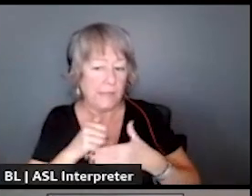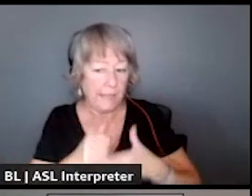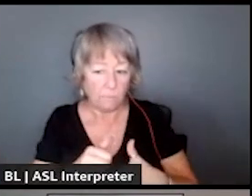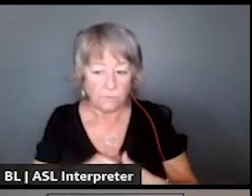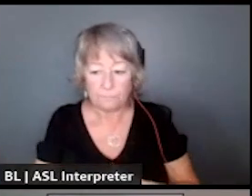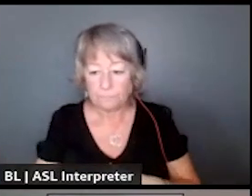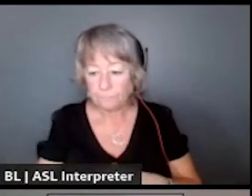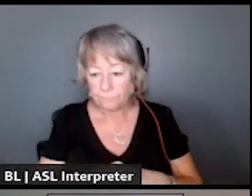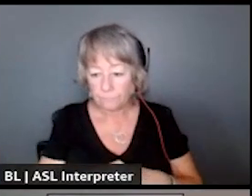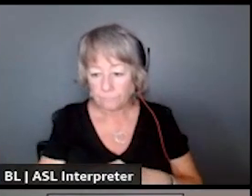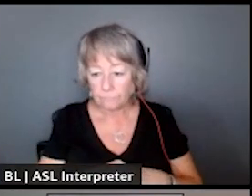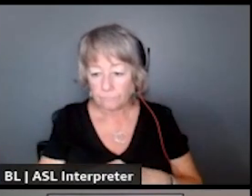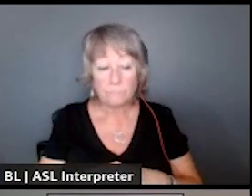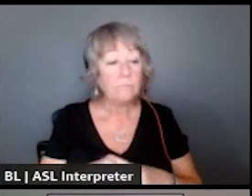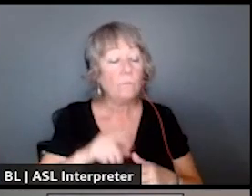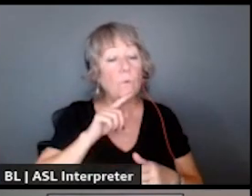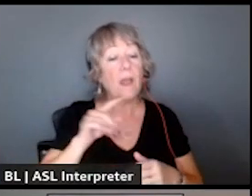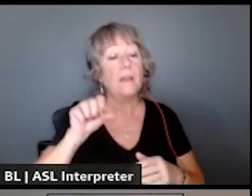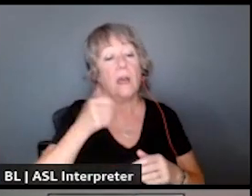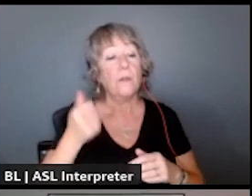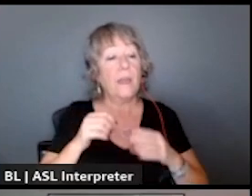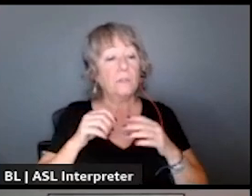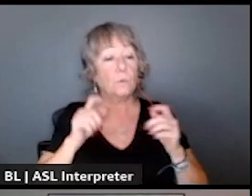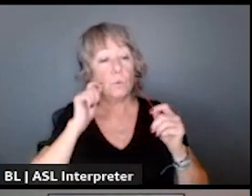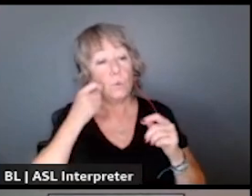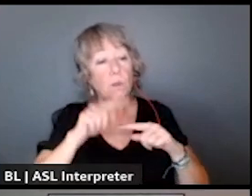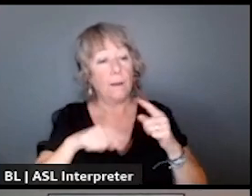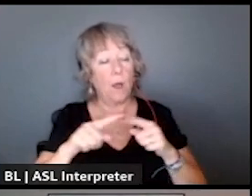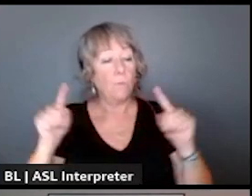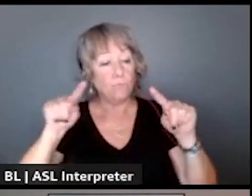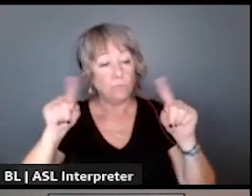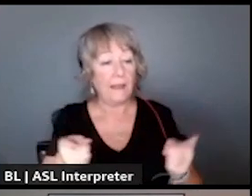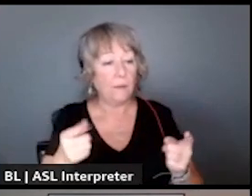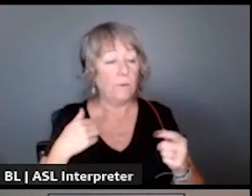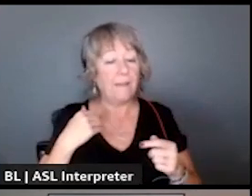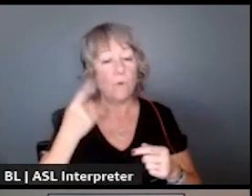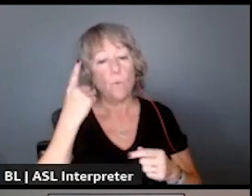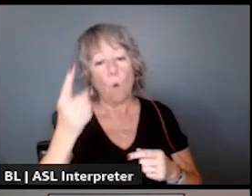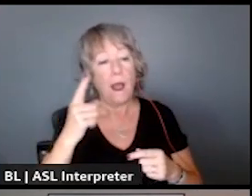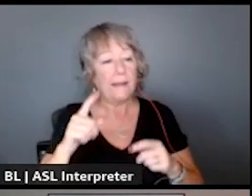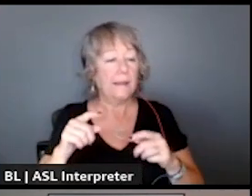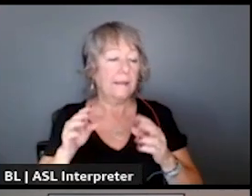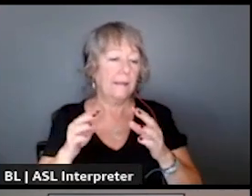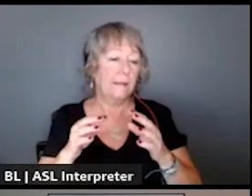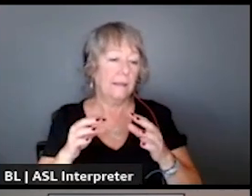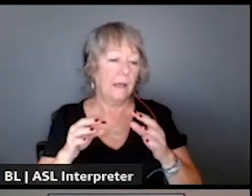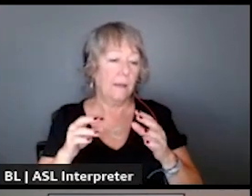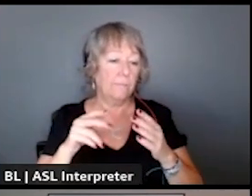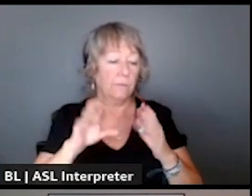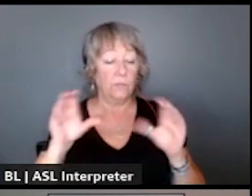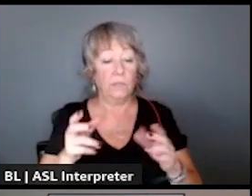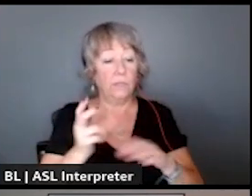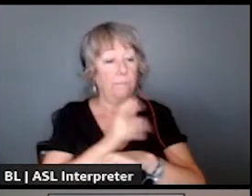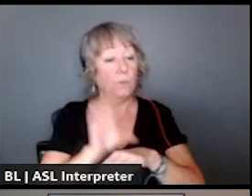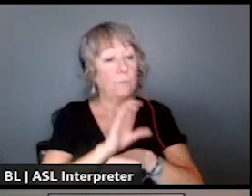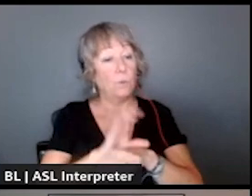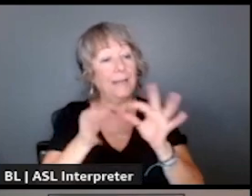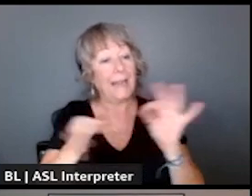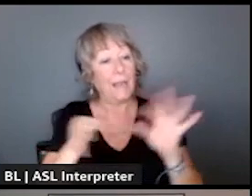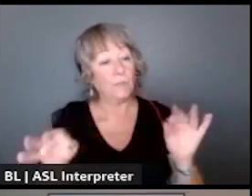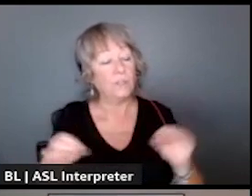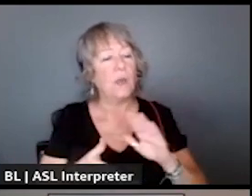have access to. If you think back to what I said earlier, some of these might not be laptop sized and they might be a lot bigger. And so being